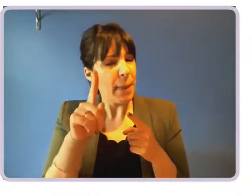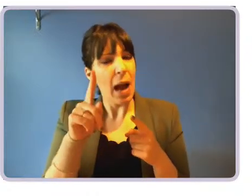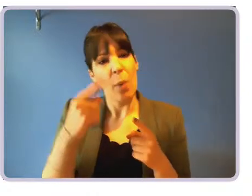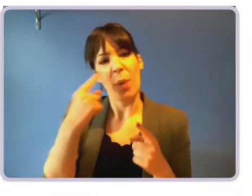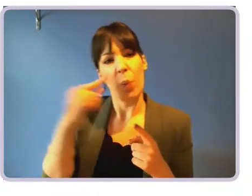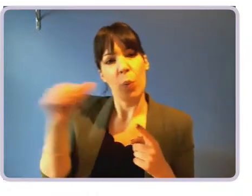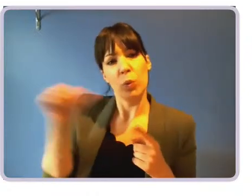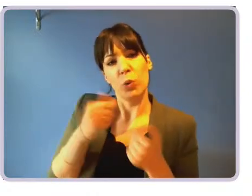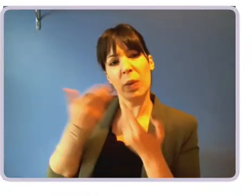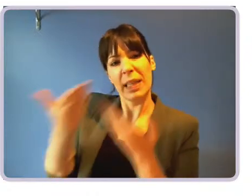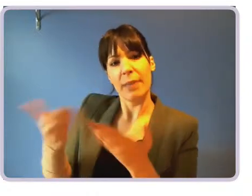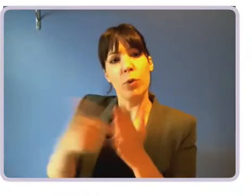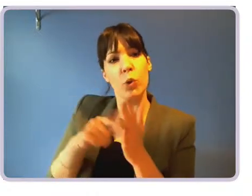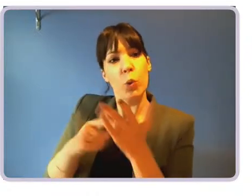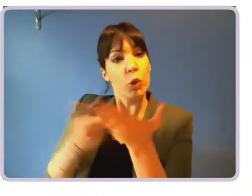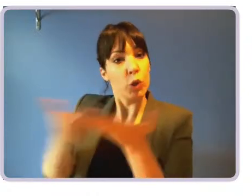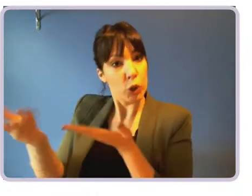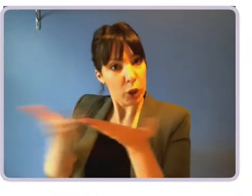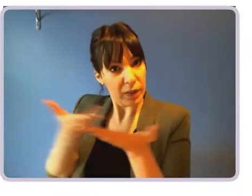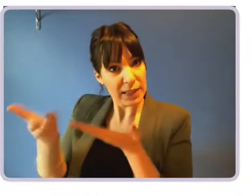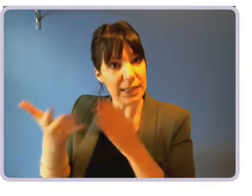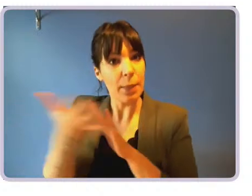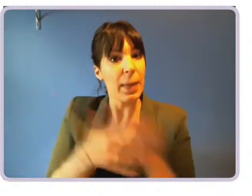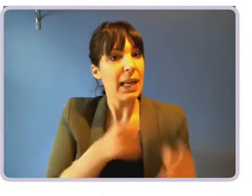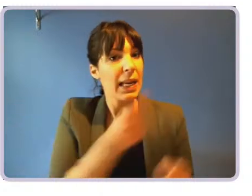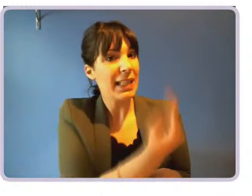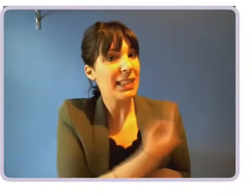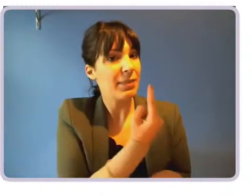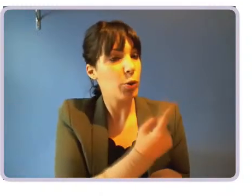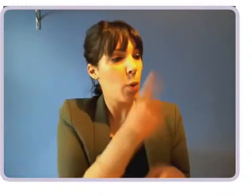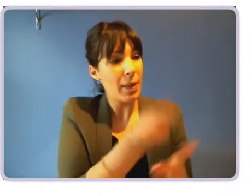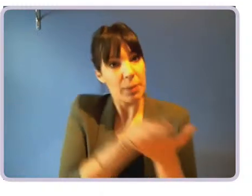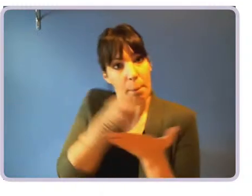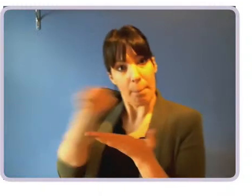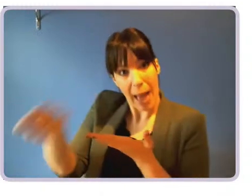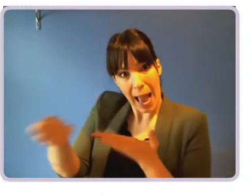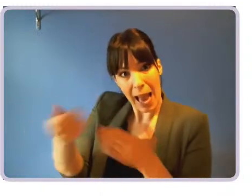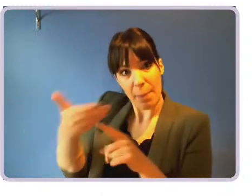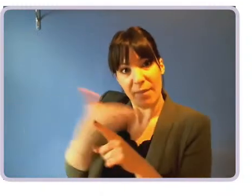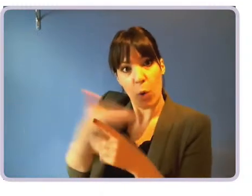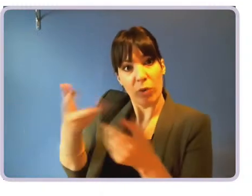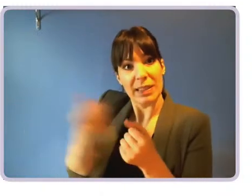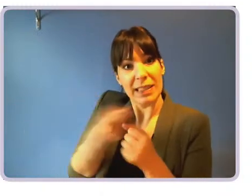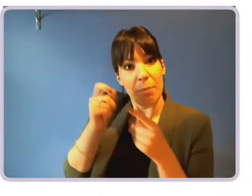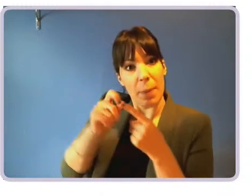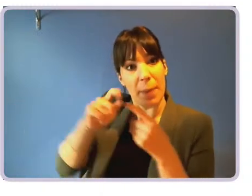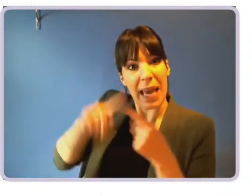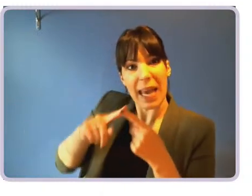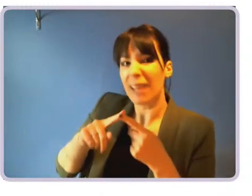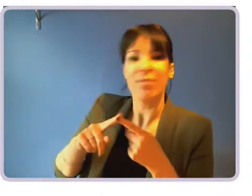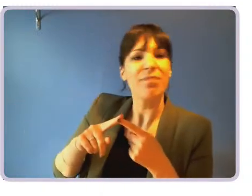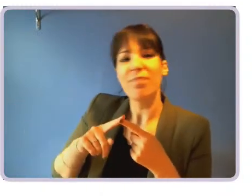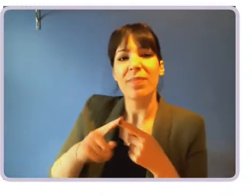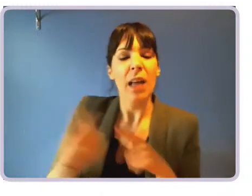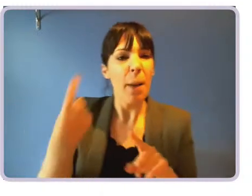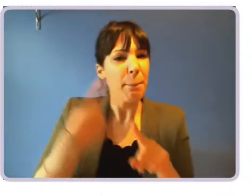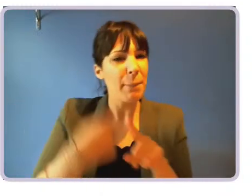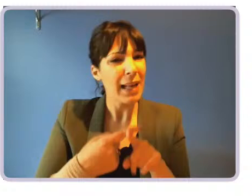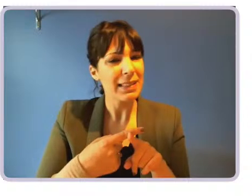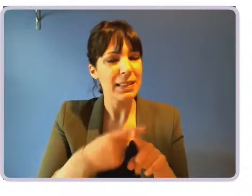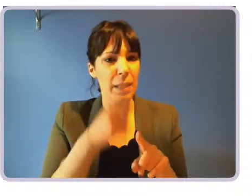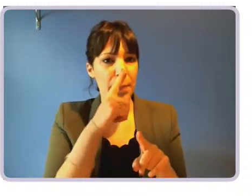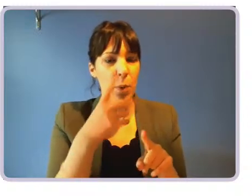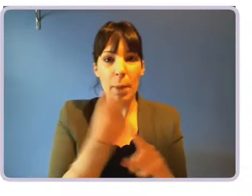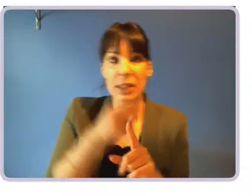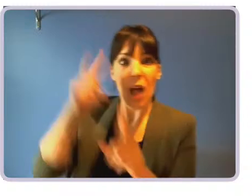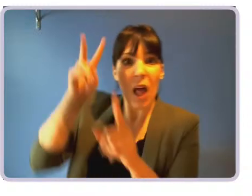to individuals, no need to change their plans, which is very awkward in those contexts, you know, people suddenly having to